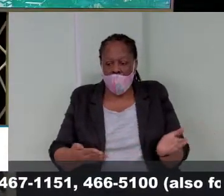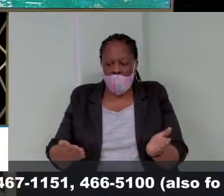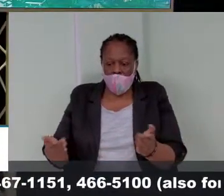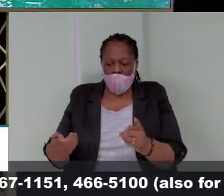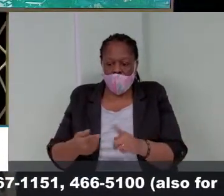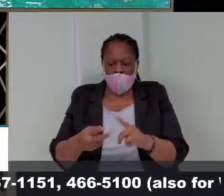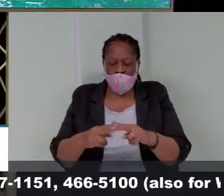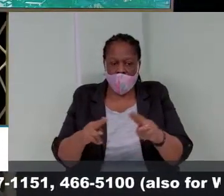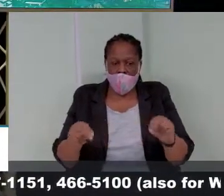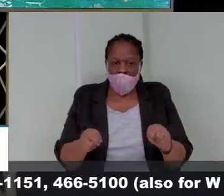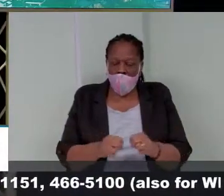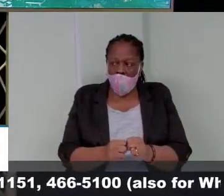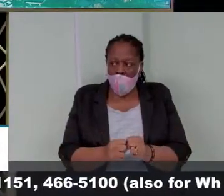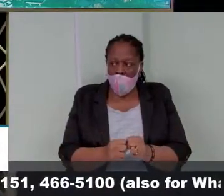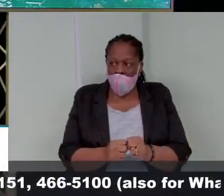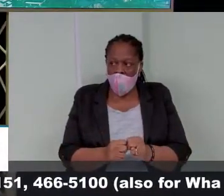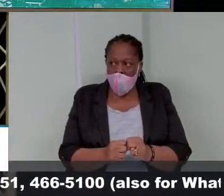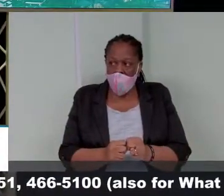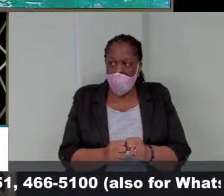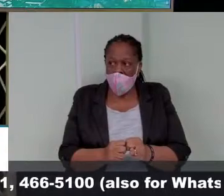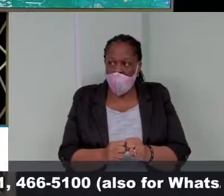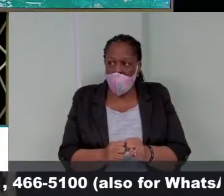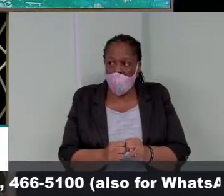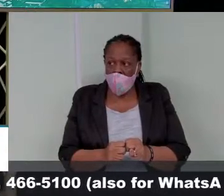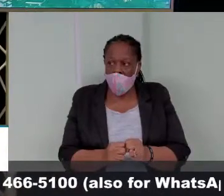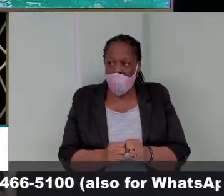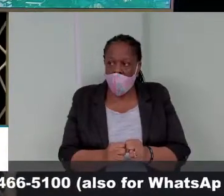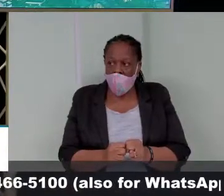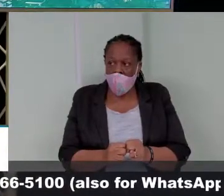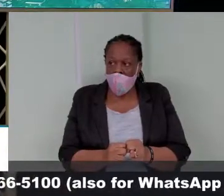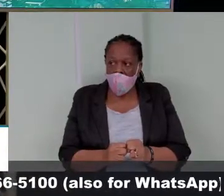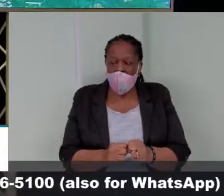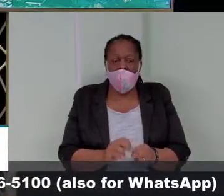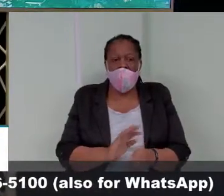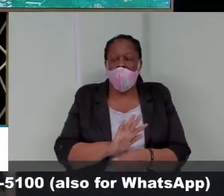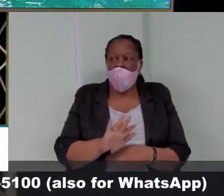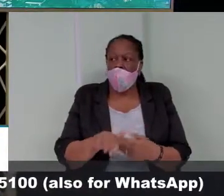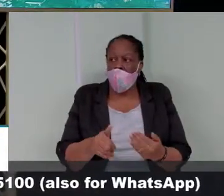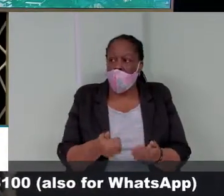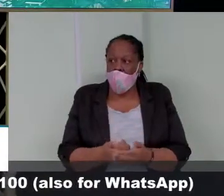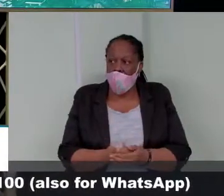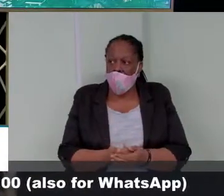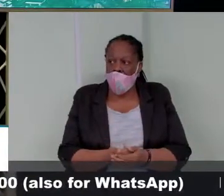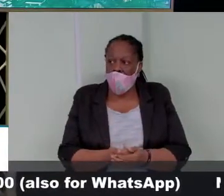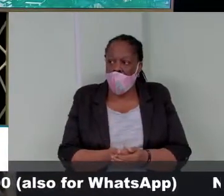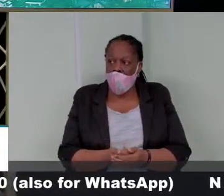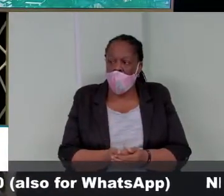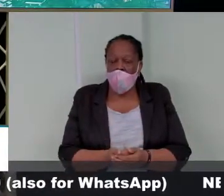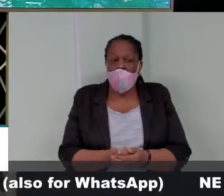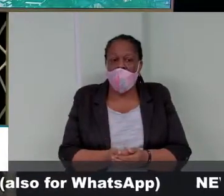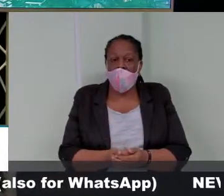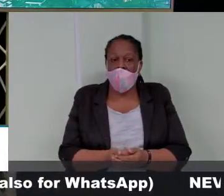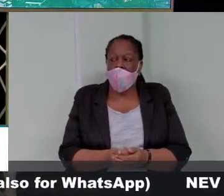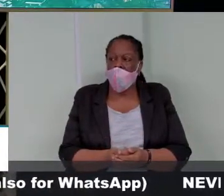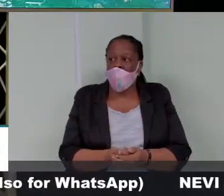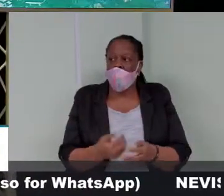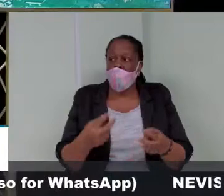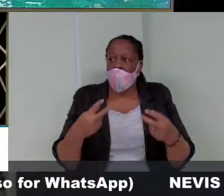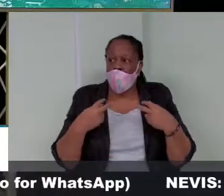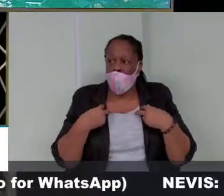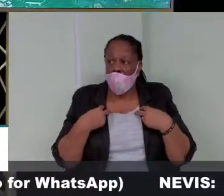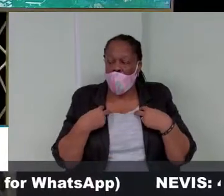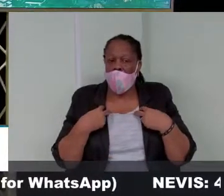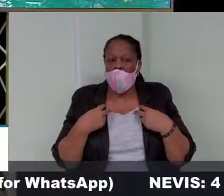Via the land and via the sea, all public transport are COVID-19 certified, meaning that they would have